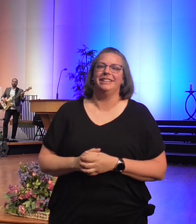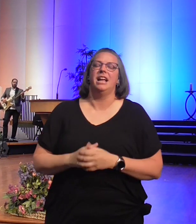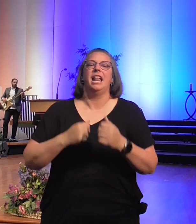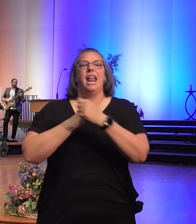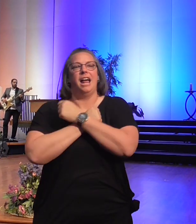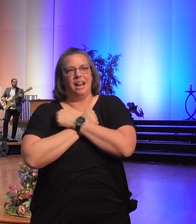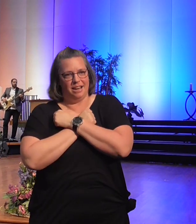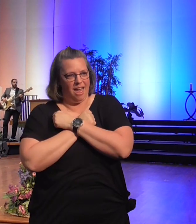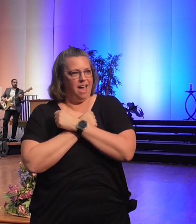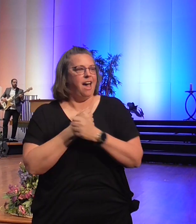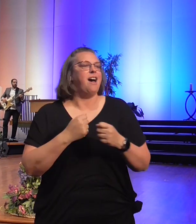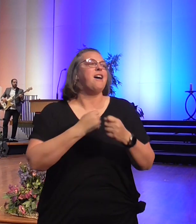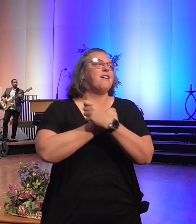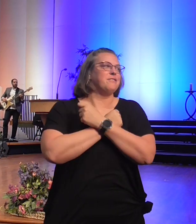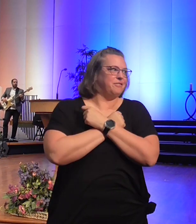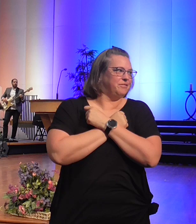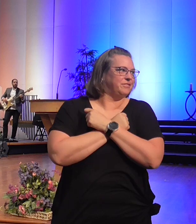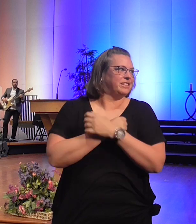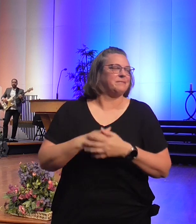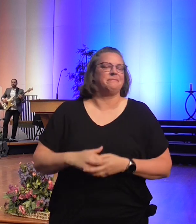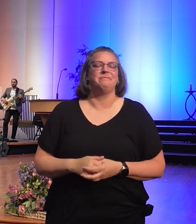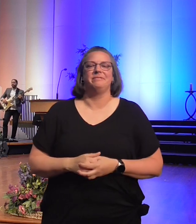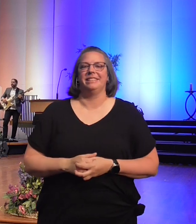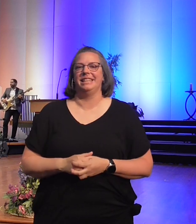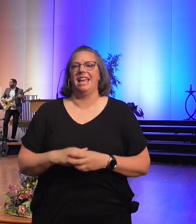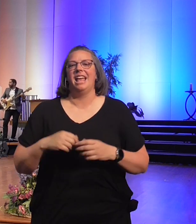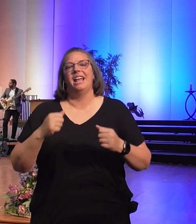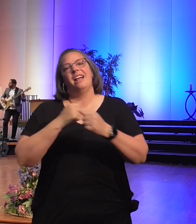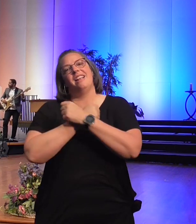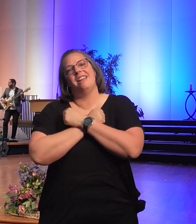Love, love, love.